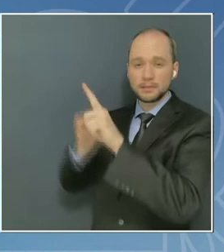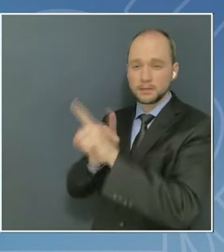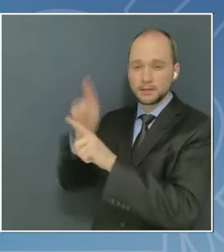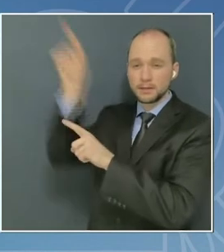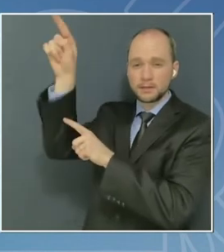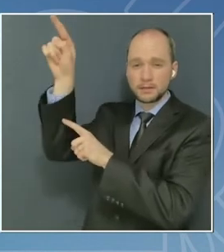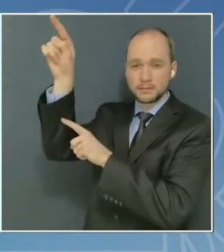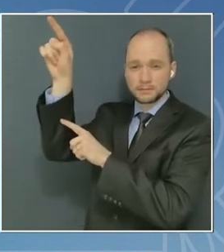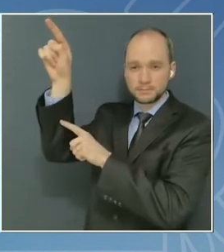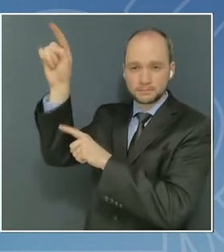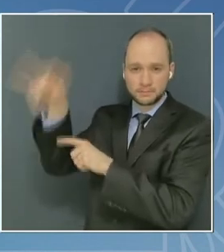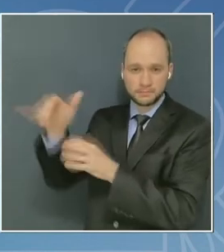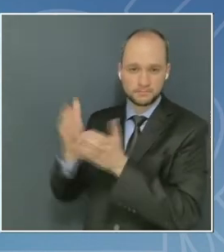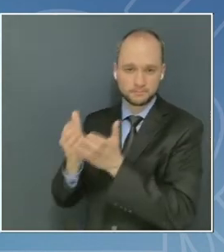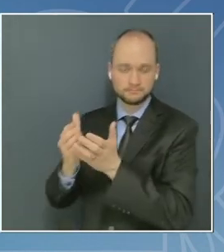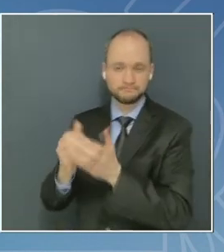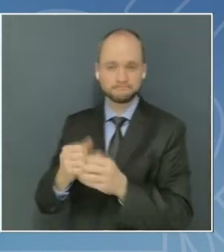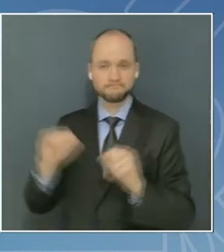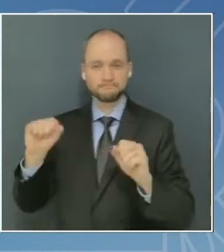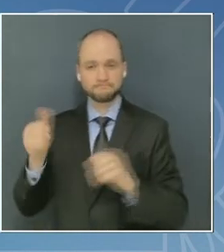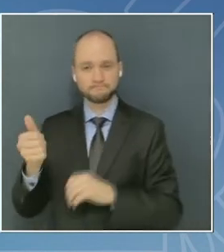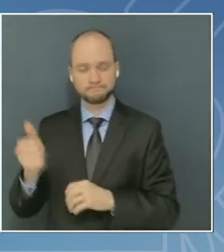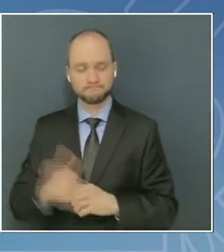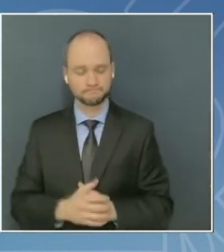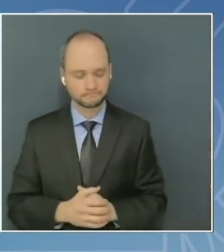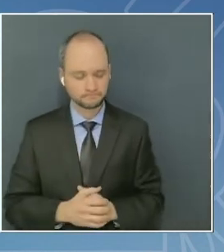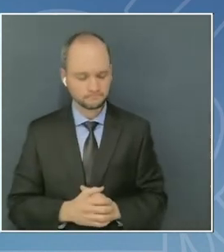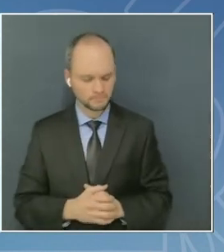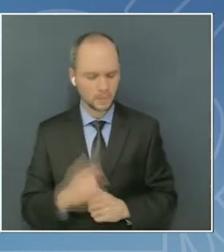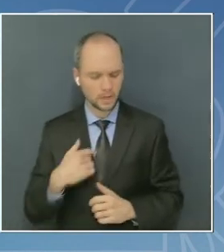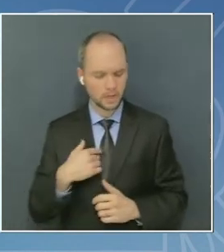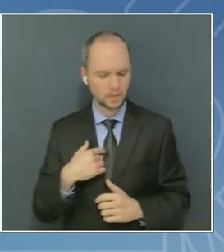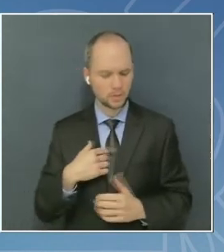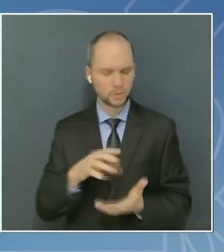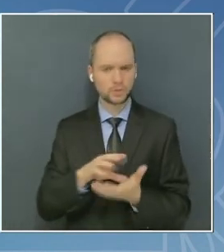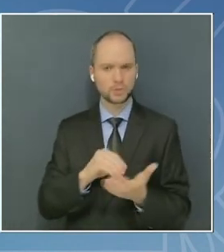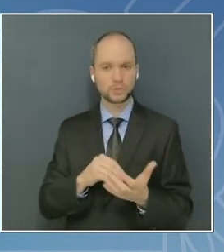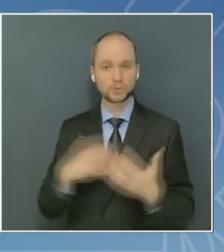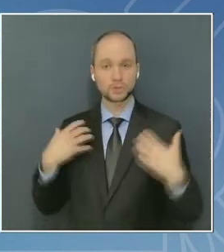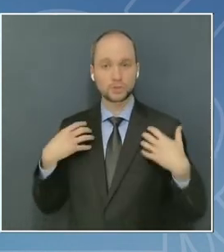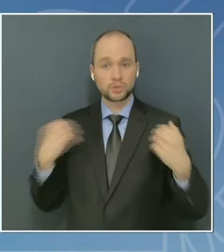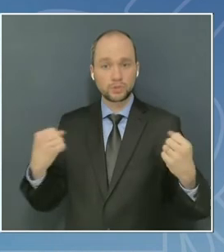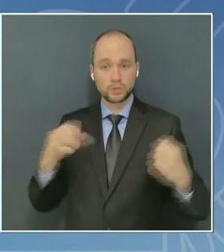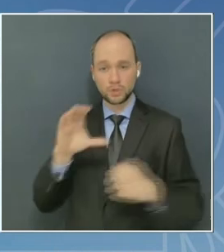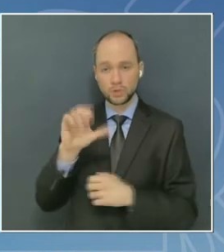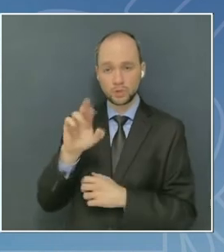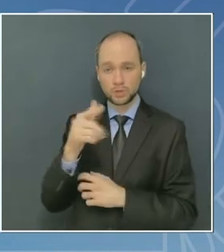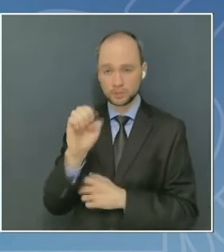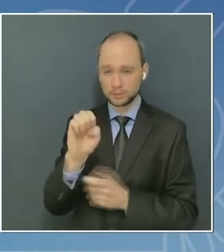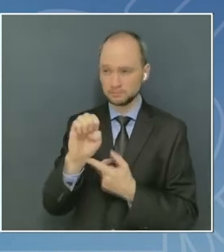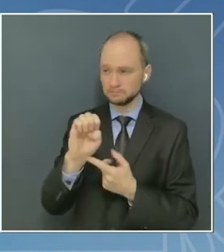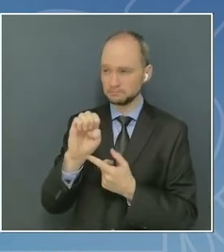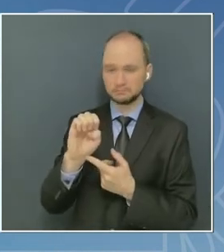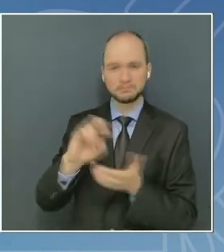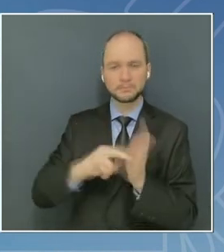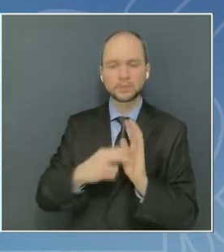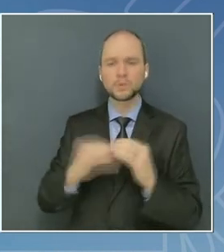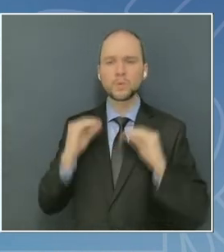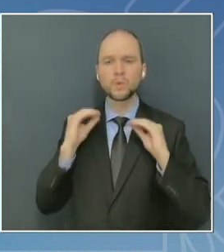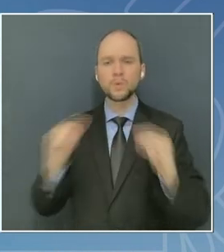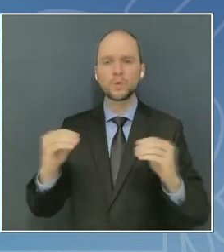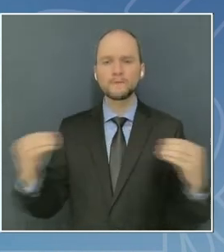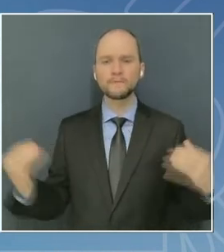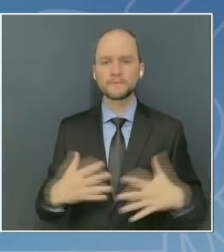I learned that courage is not the lack of fear, but having it, but going through